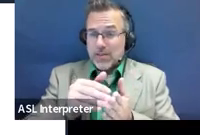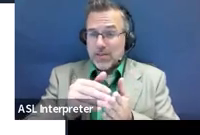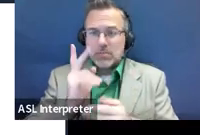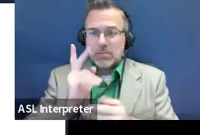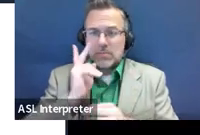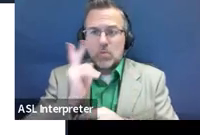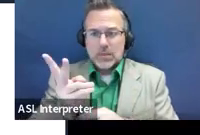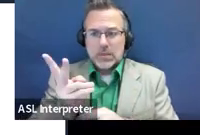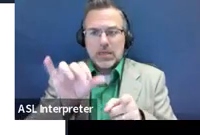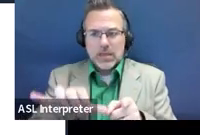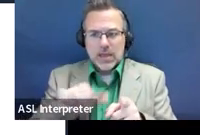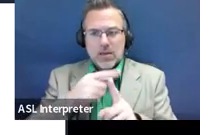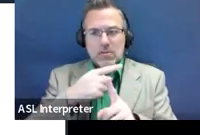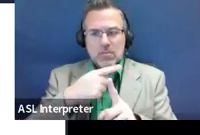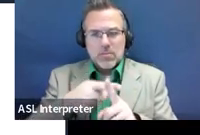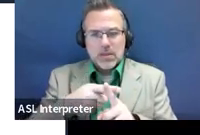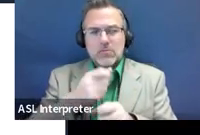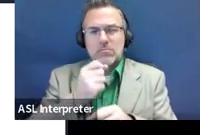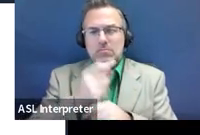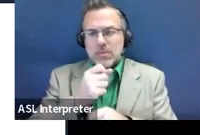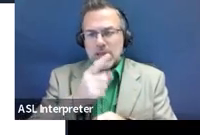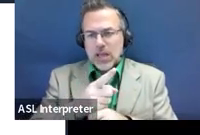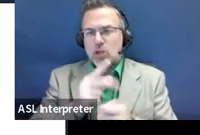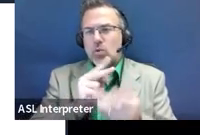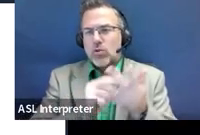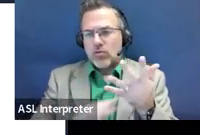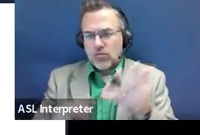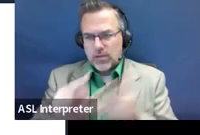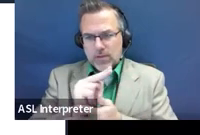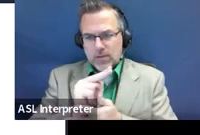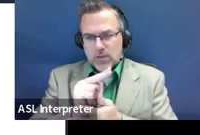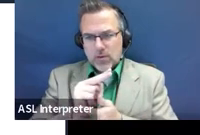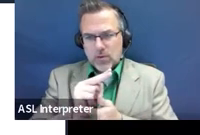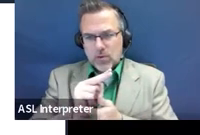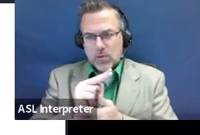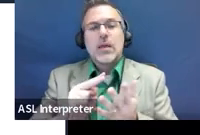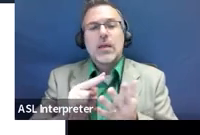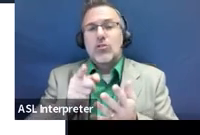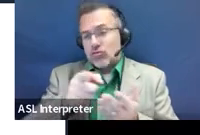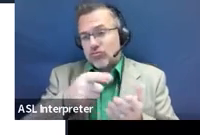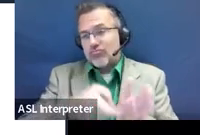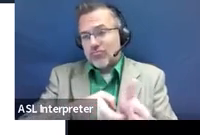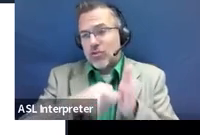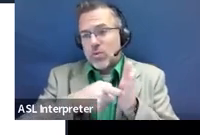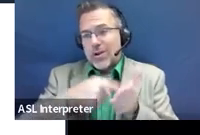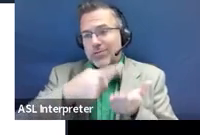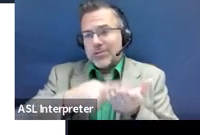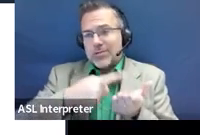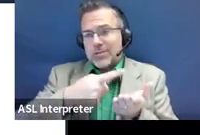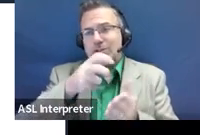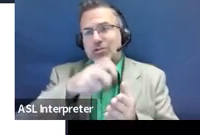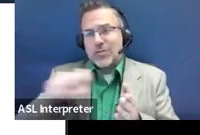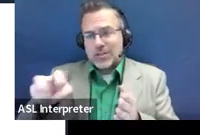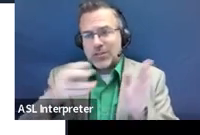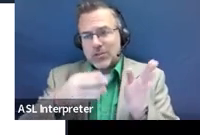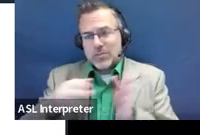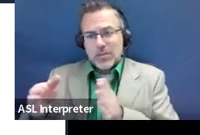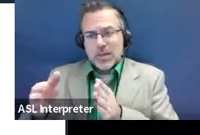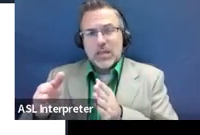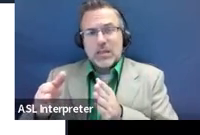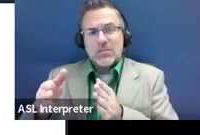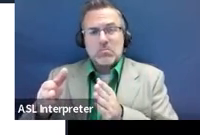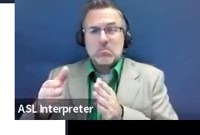those are checked off because you are required to discuss the transition plan and services at least